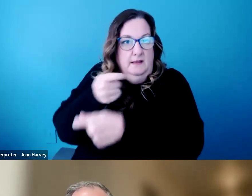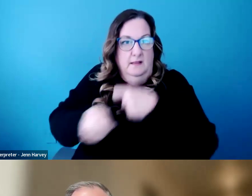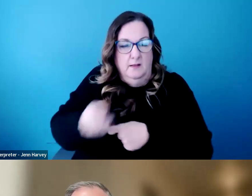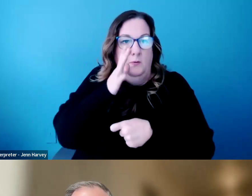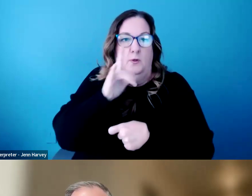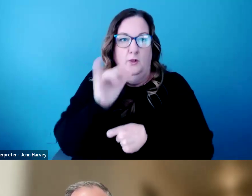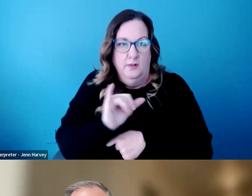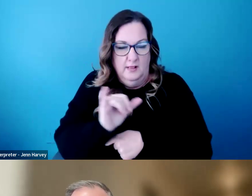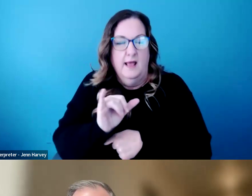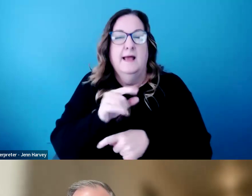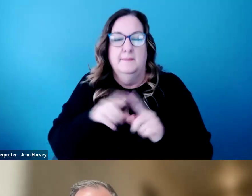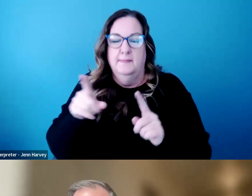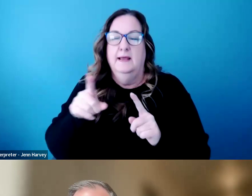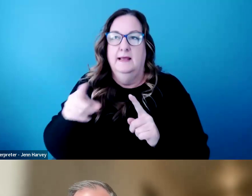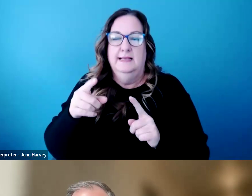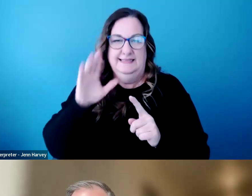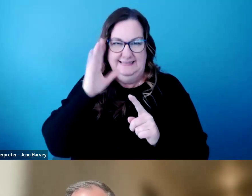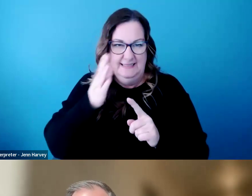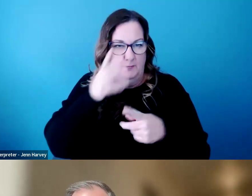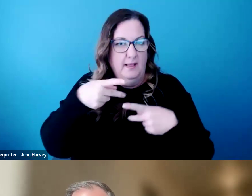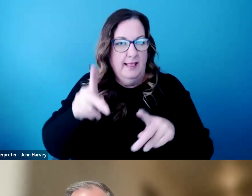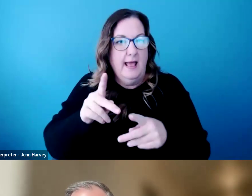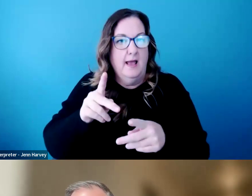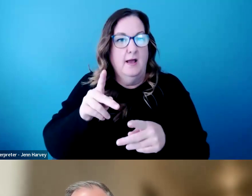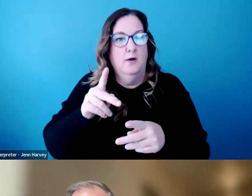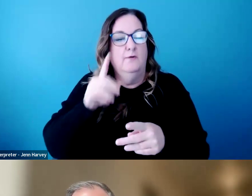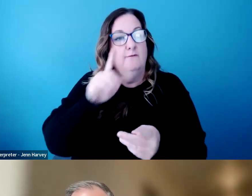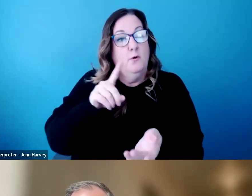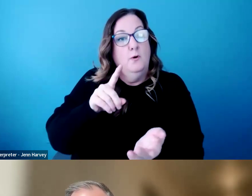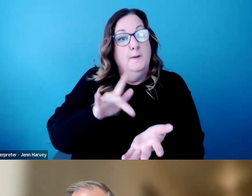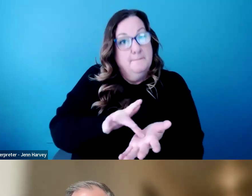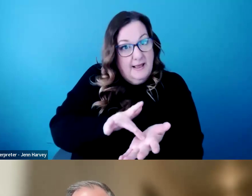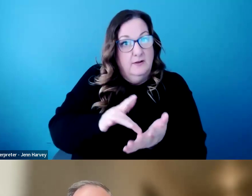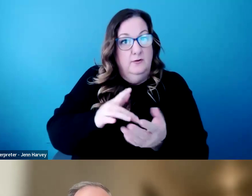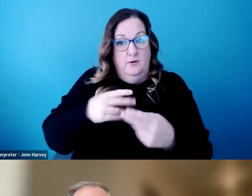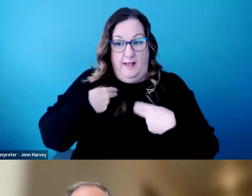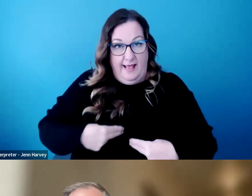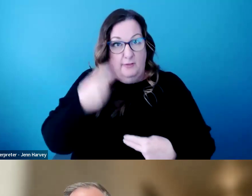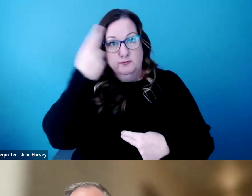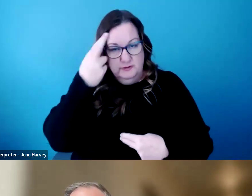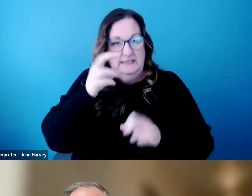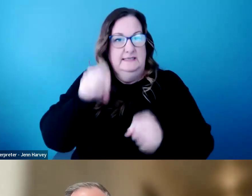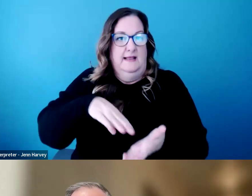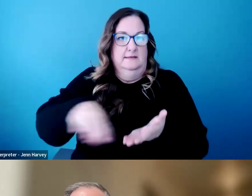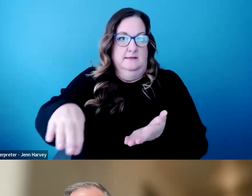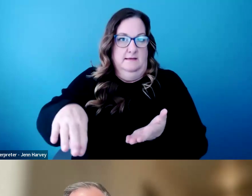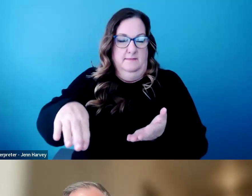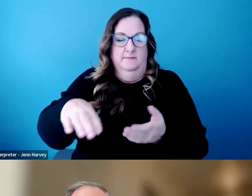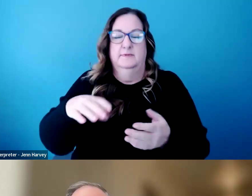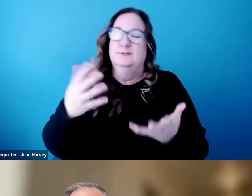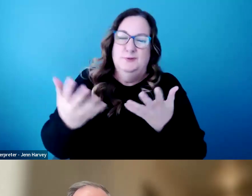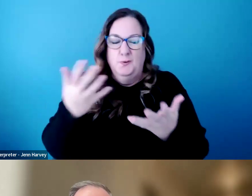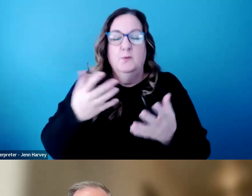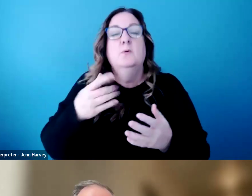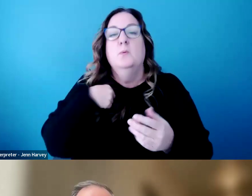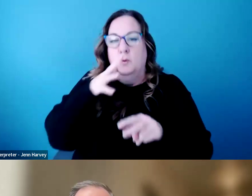make a medical exemption, but it might be removing the provision altogether and then changing it to an enhancement. So I will say that right now we are following it